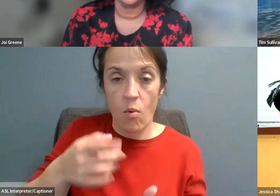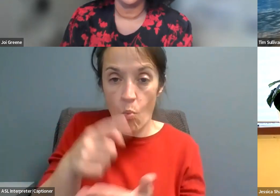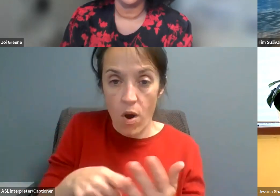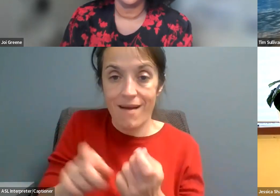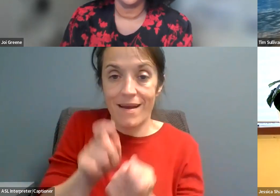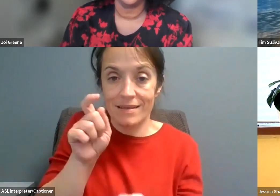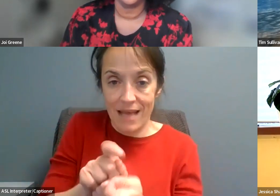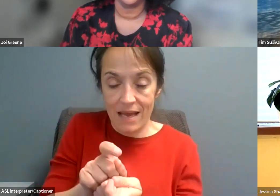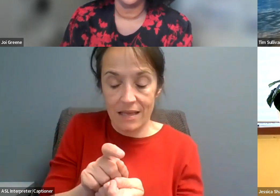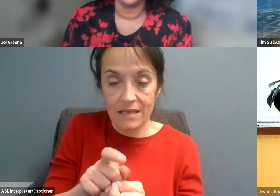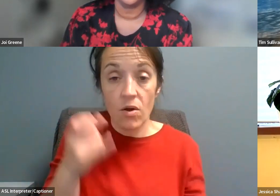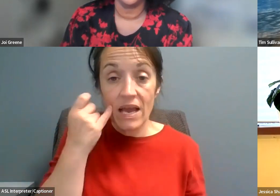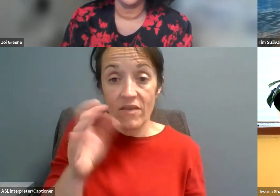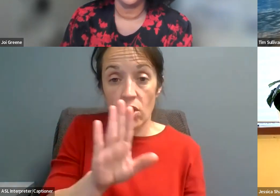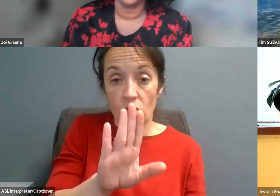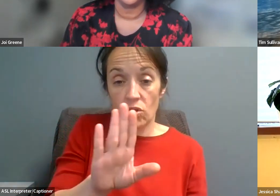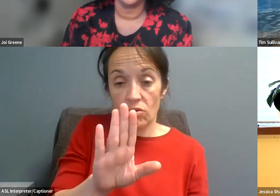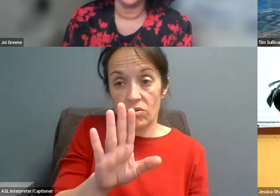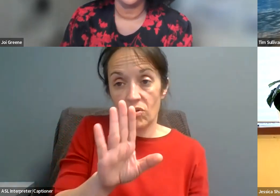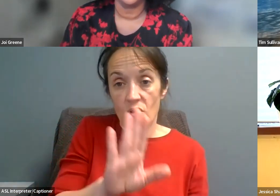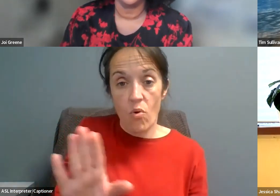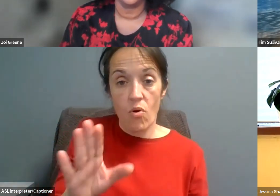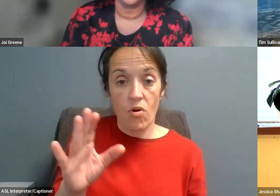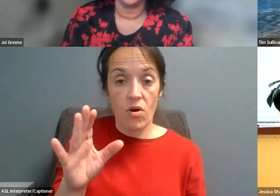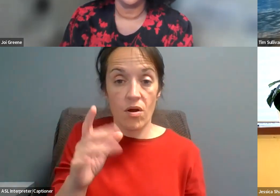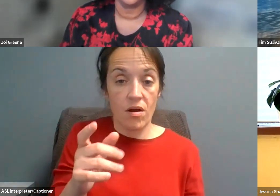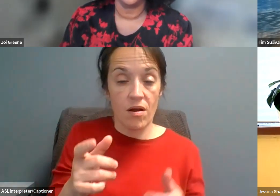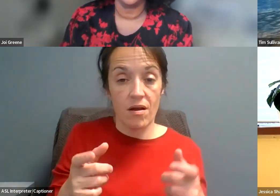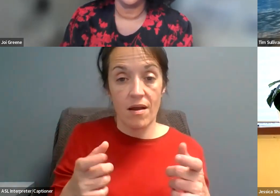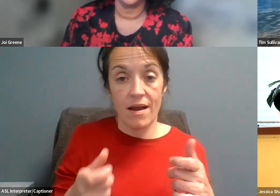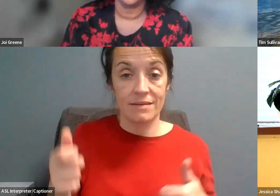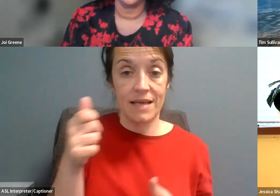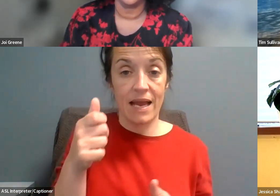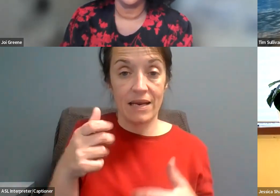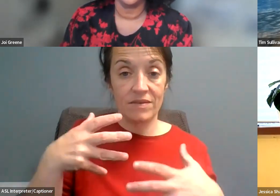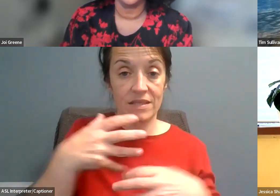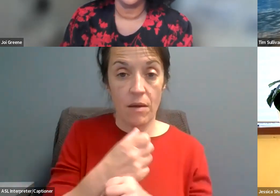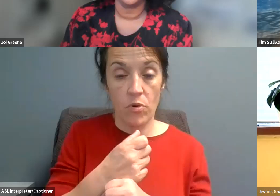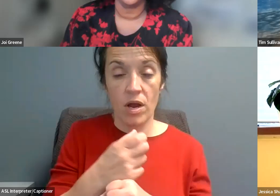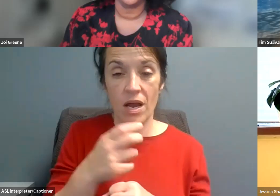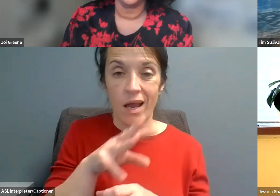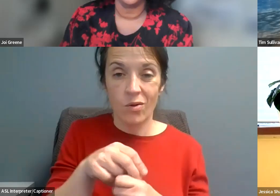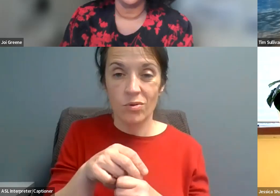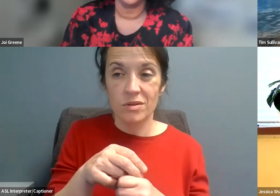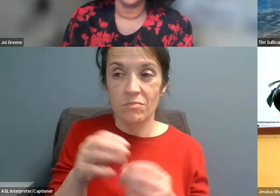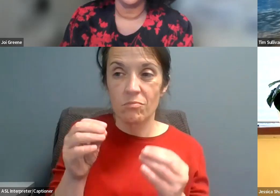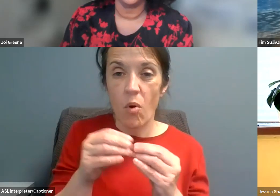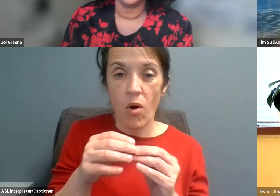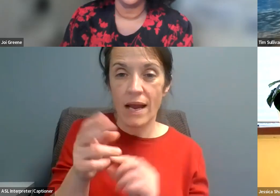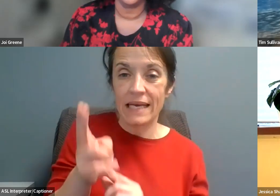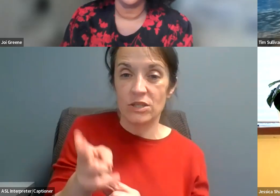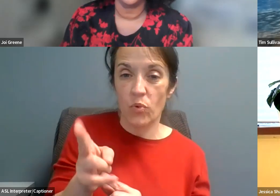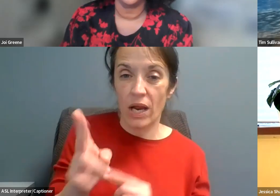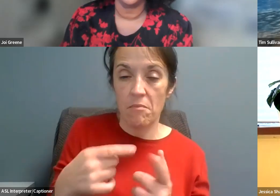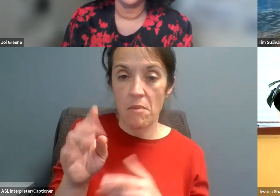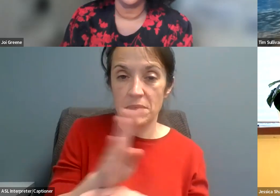executive summary about your institutional principles and standards without actually pinpointing the specific activities